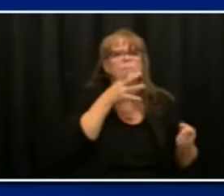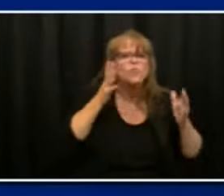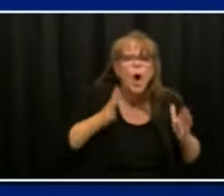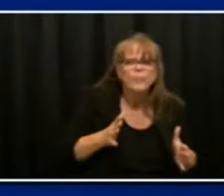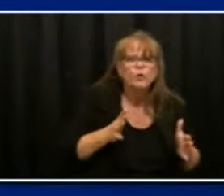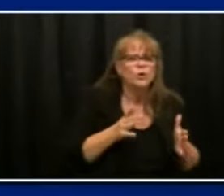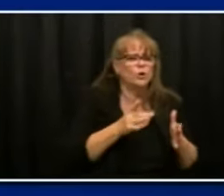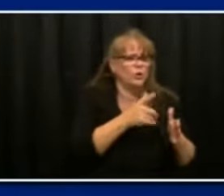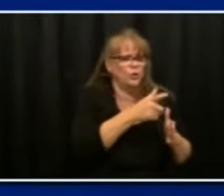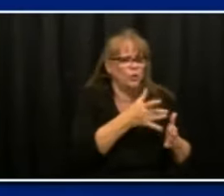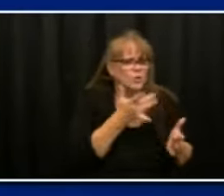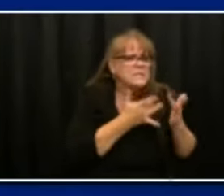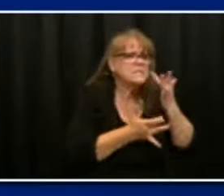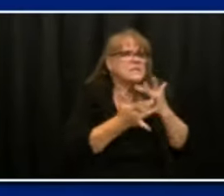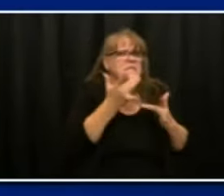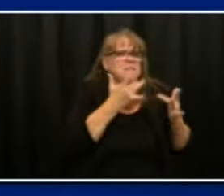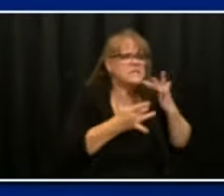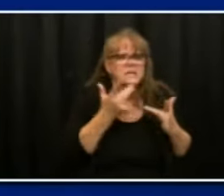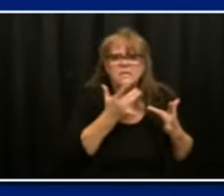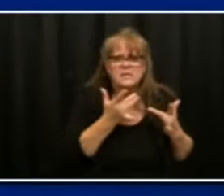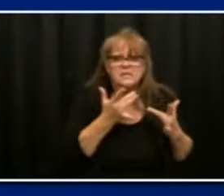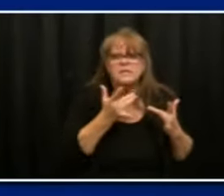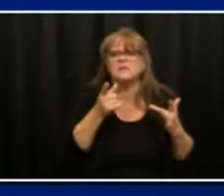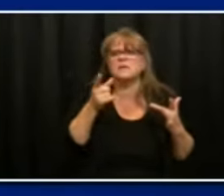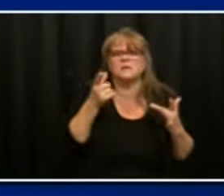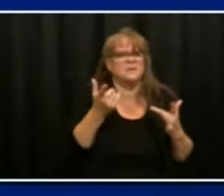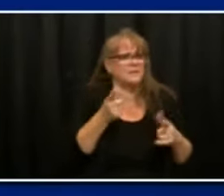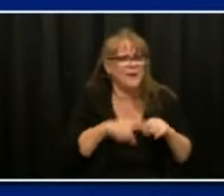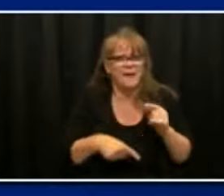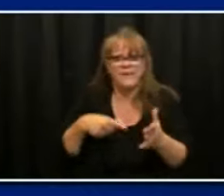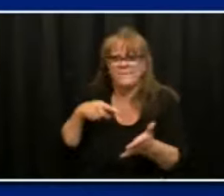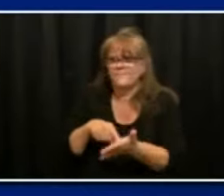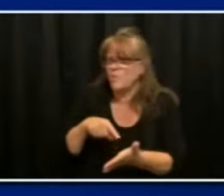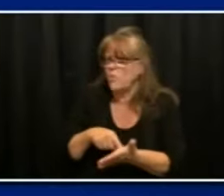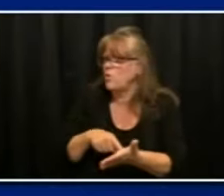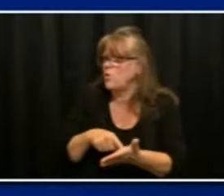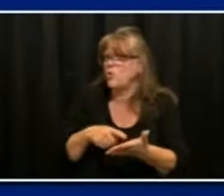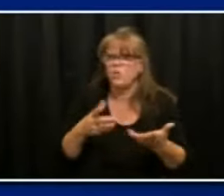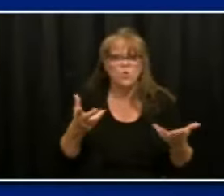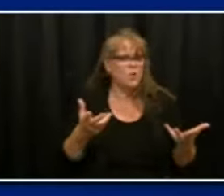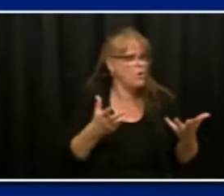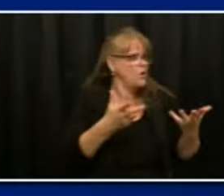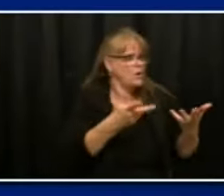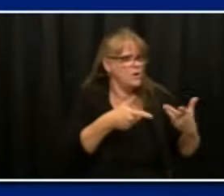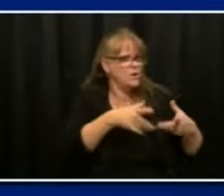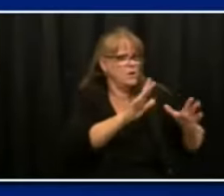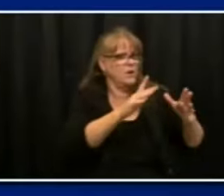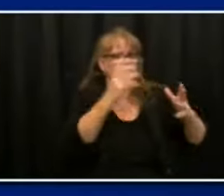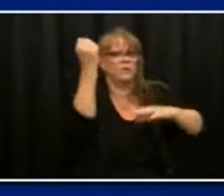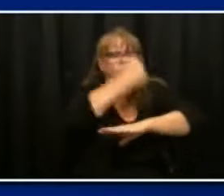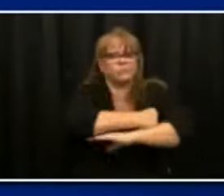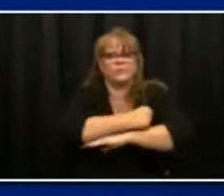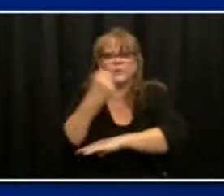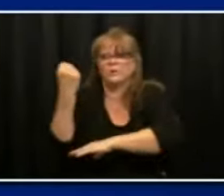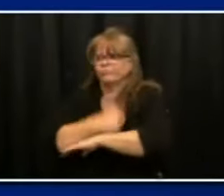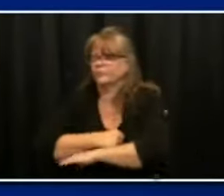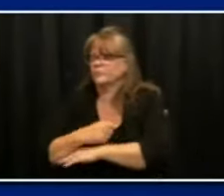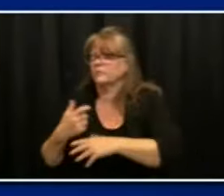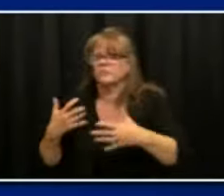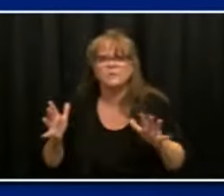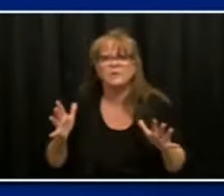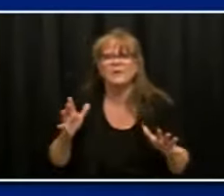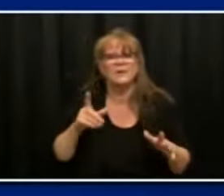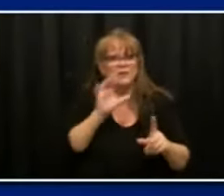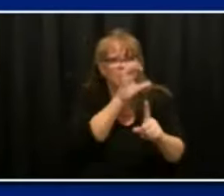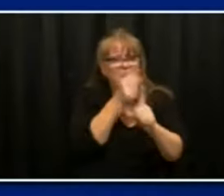them. We have to focus on supporting our friends and neighbors across rural Colorado so they can ensure there is